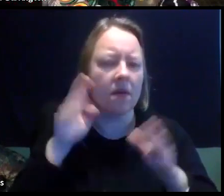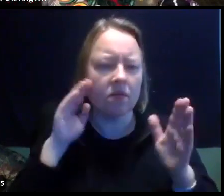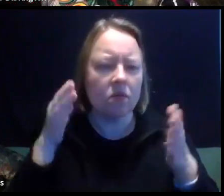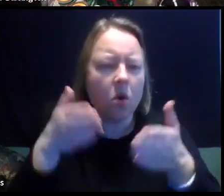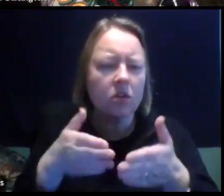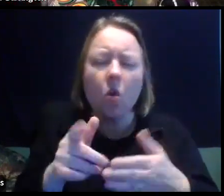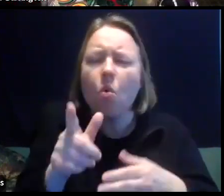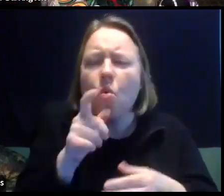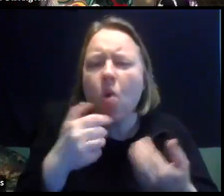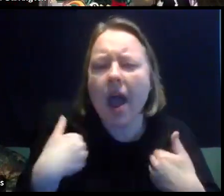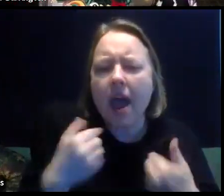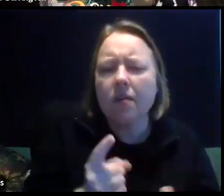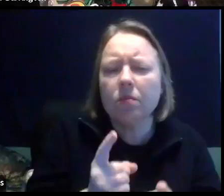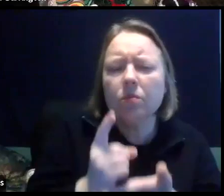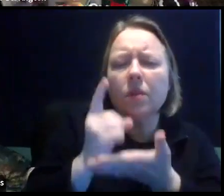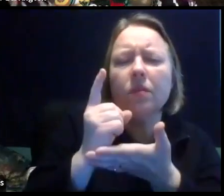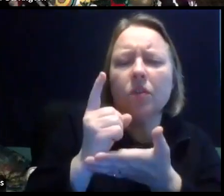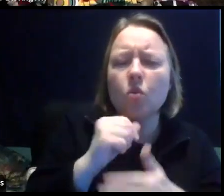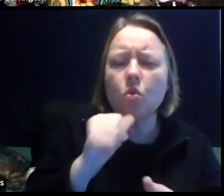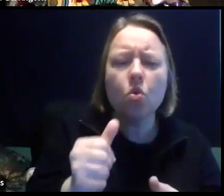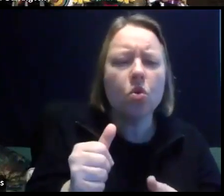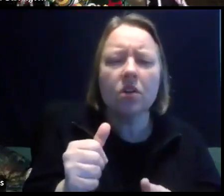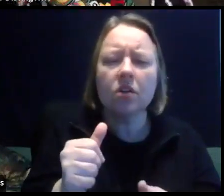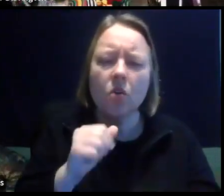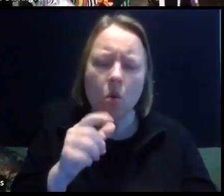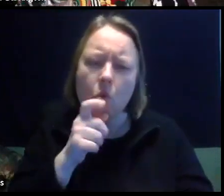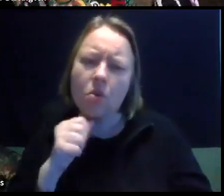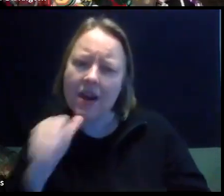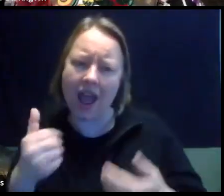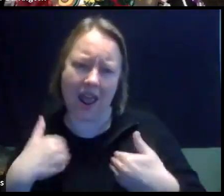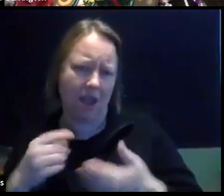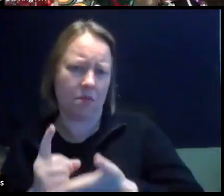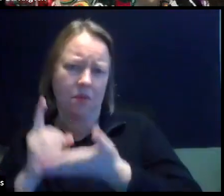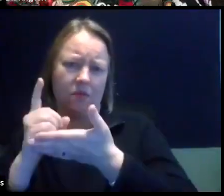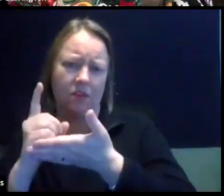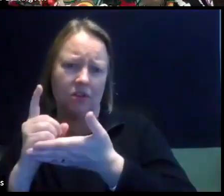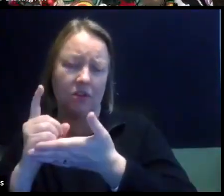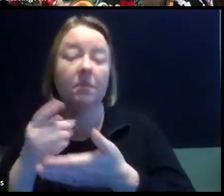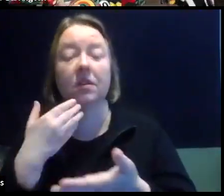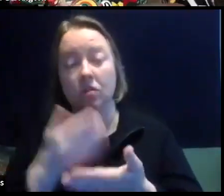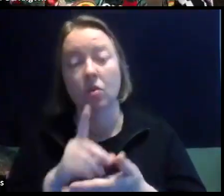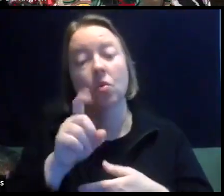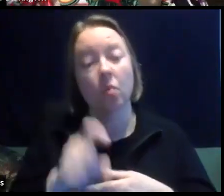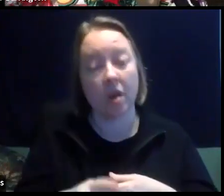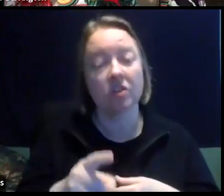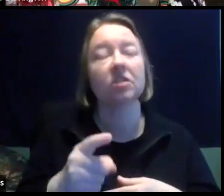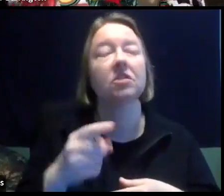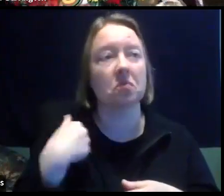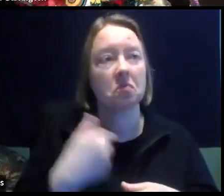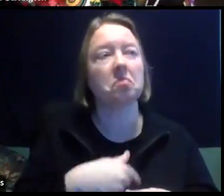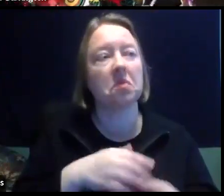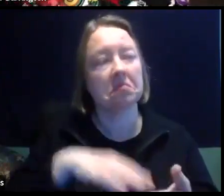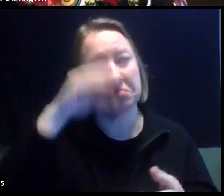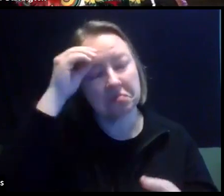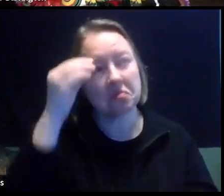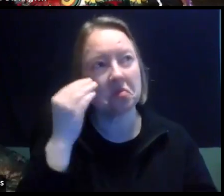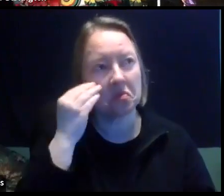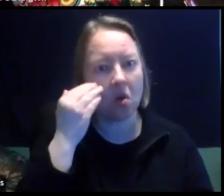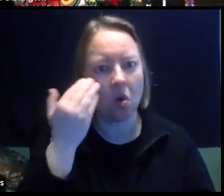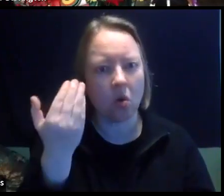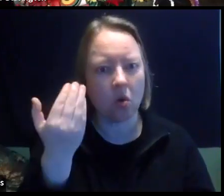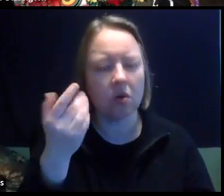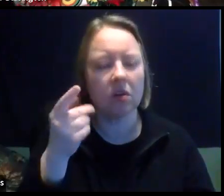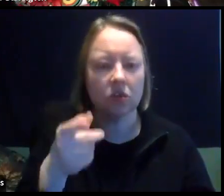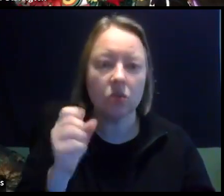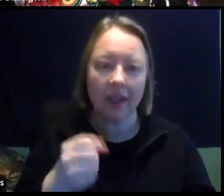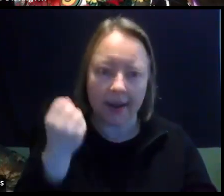the privilege and advantage and who doesn't. And that's a good question. It creates awareness. And if you can understand something,